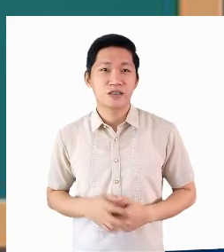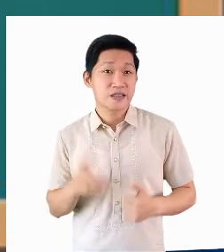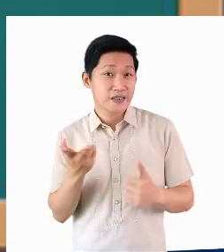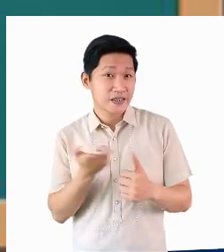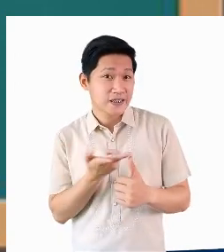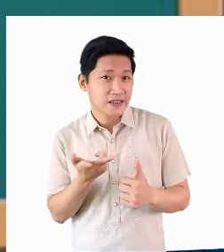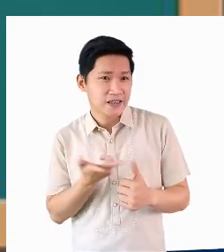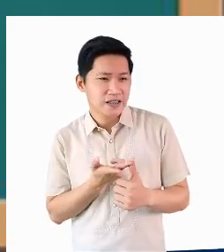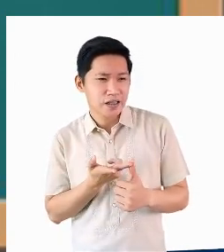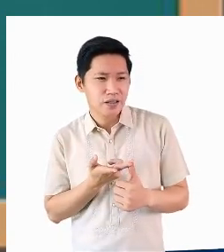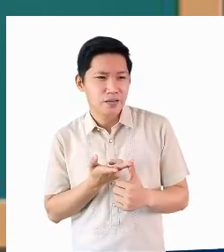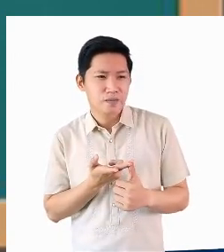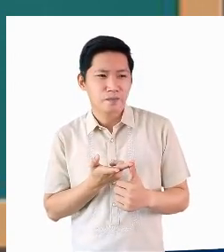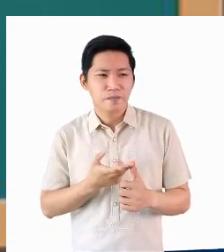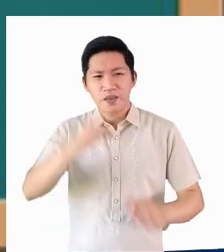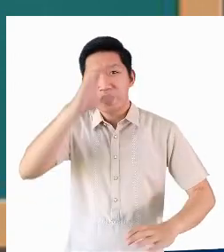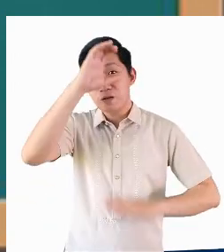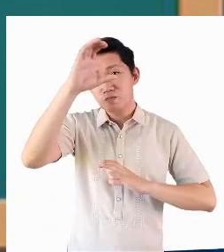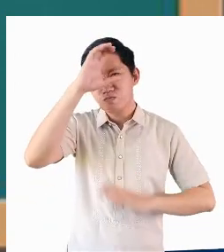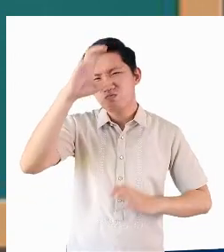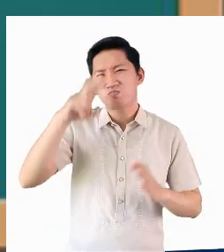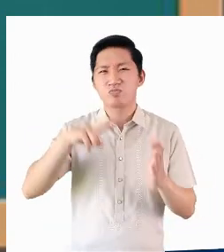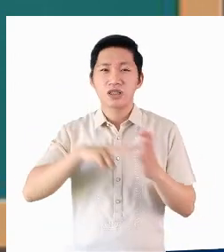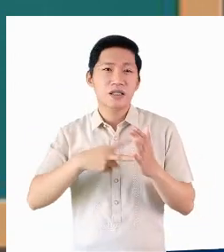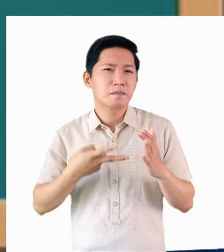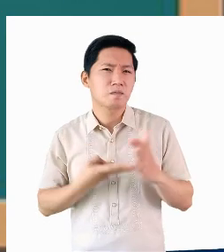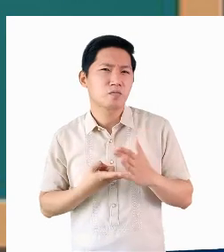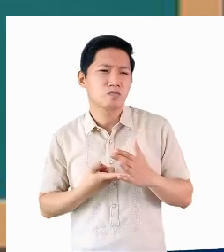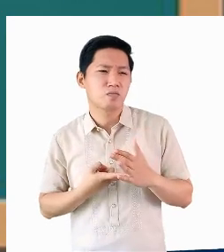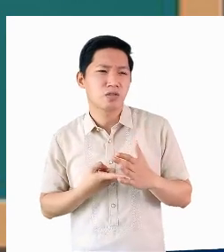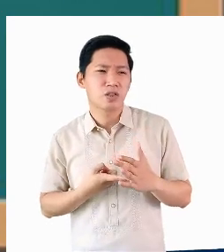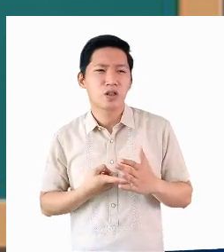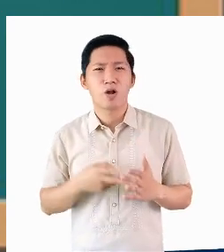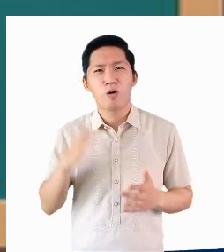Third, why does the breakdown of communication occur?